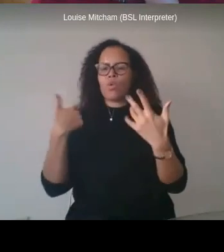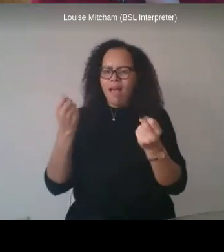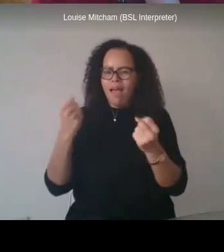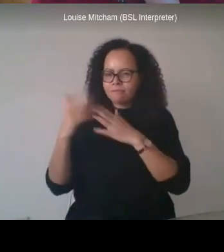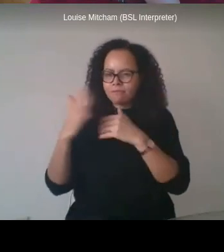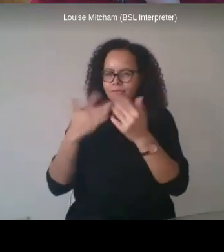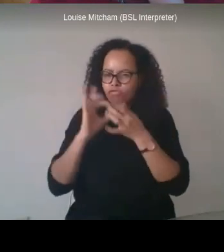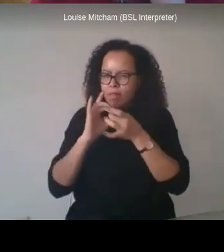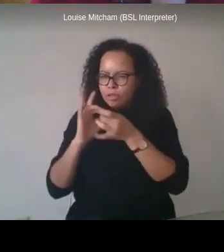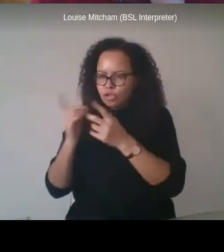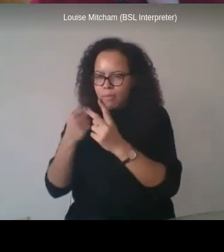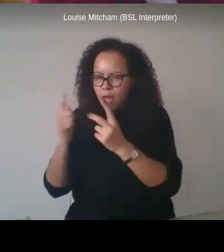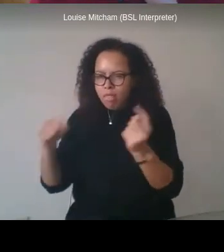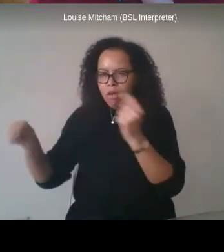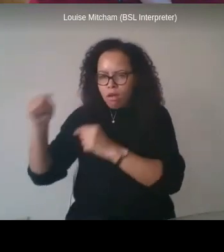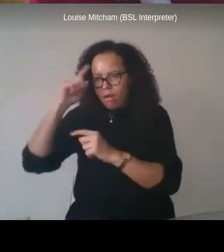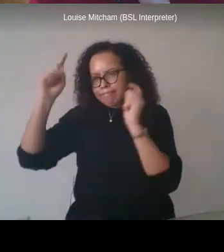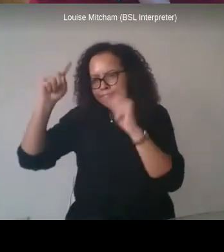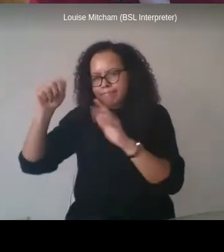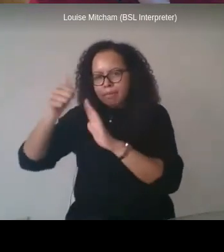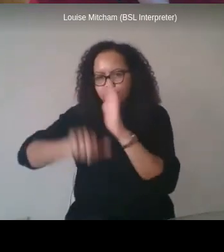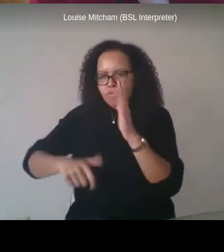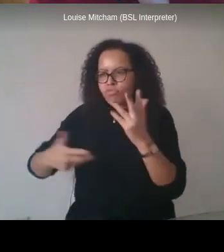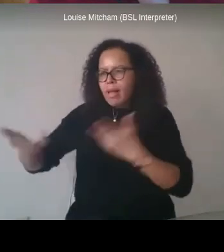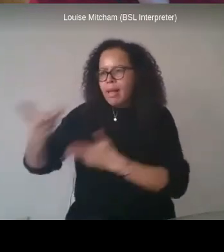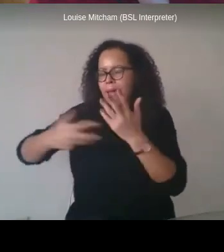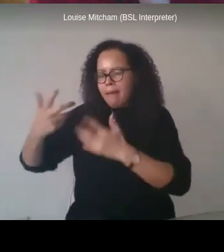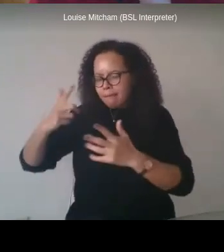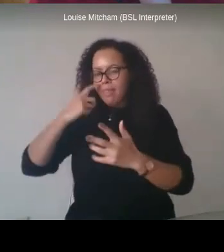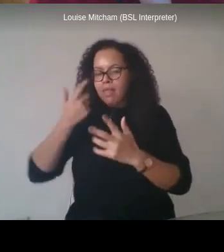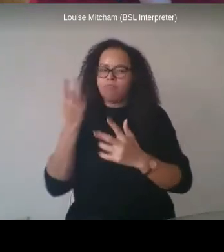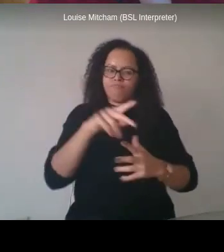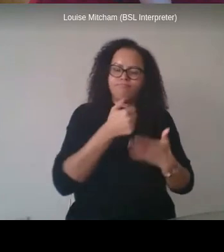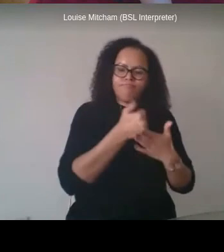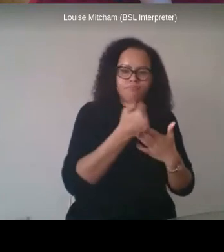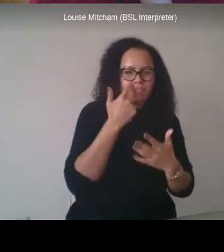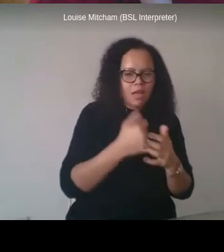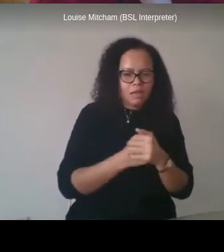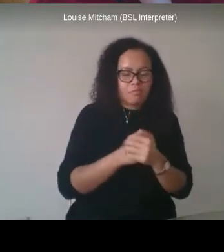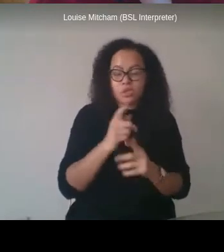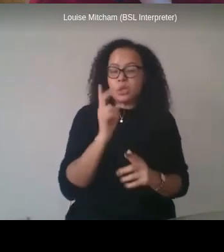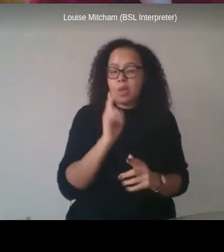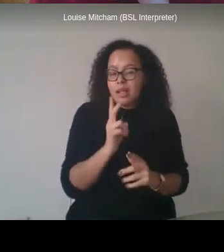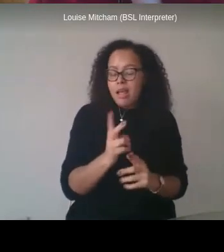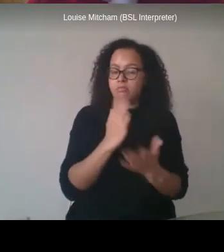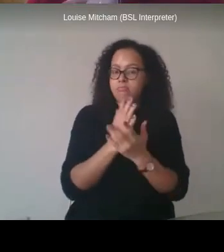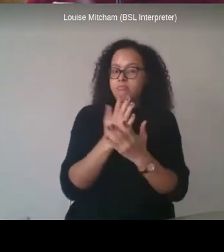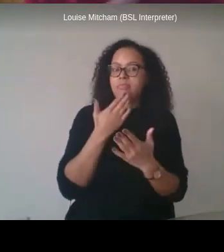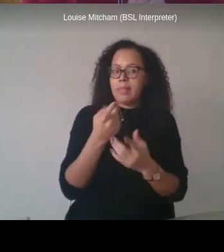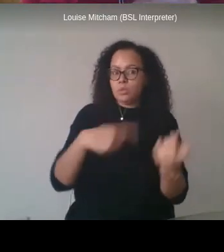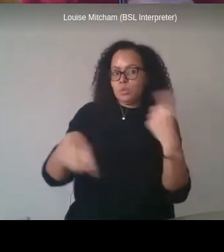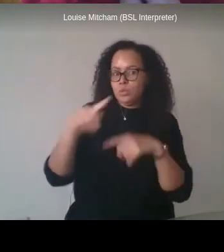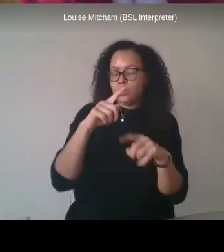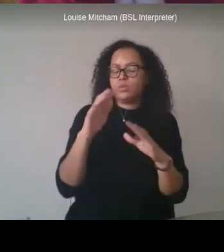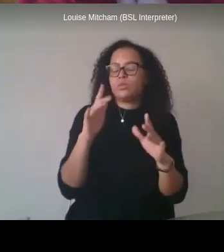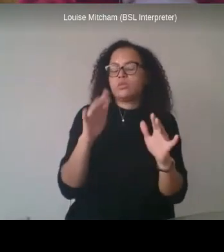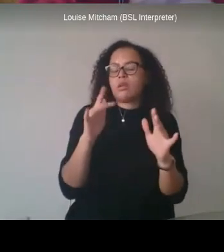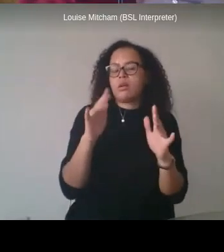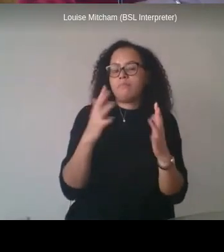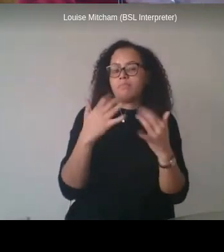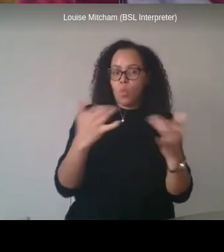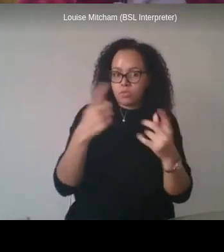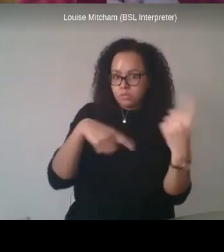have with other innovation programs from across the world. So once again, thanks for people in the audience, and